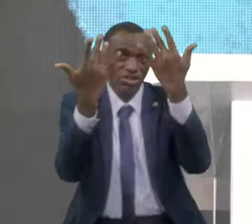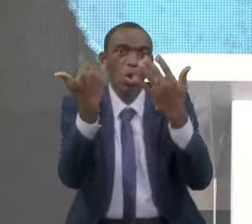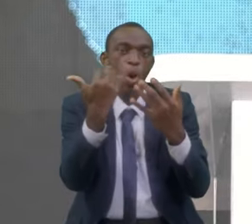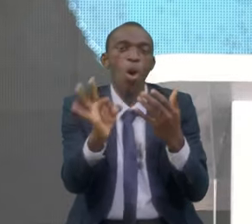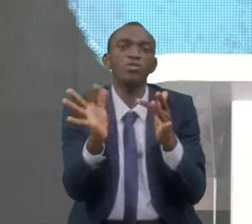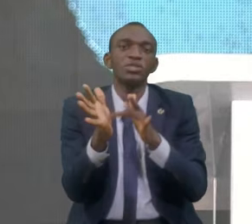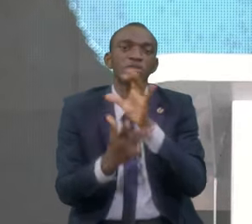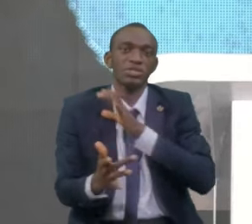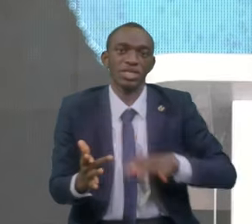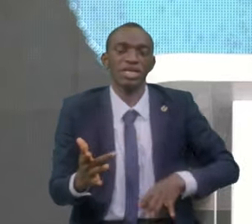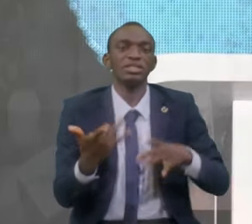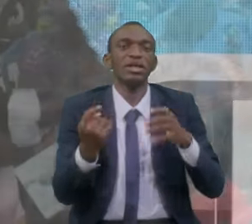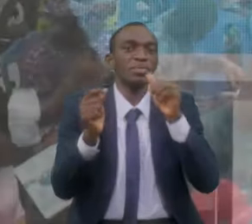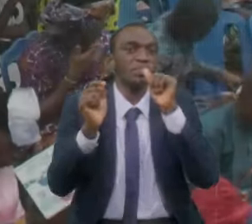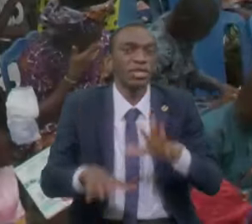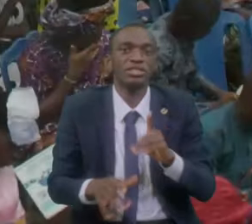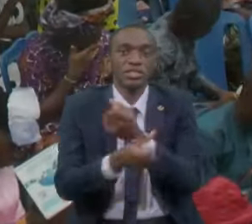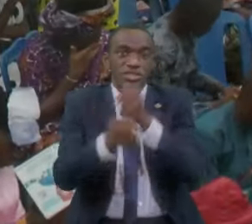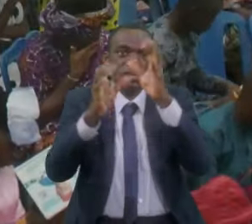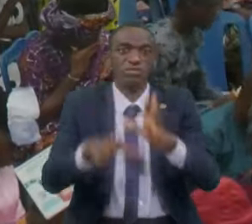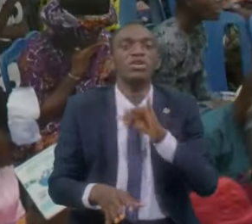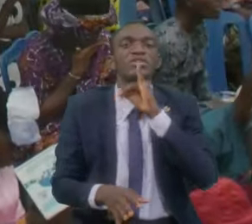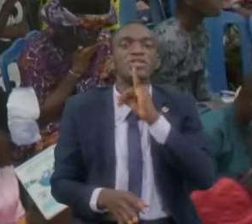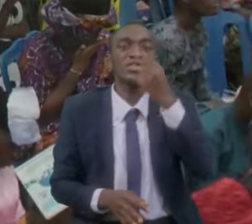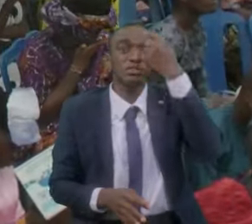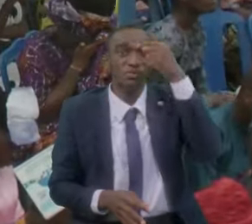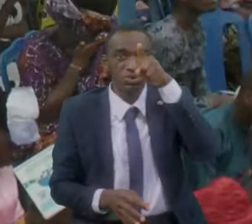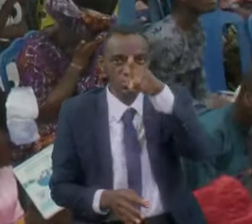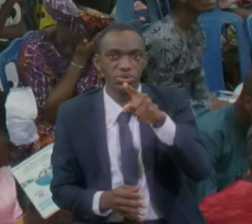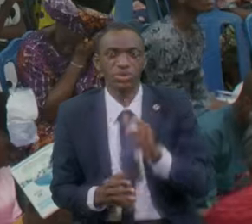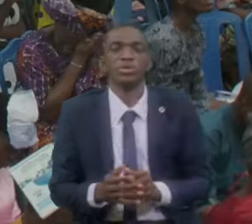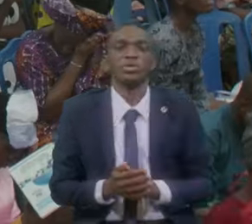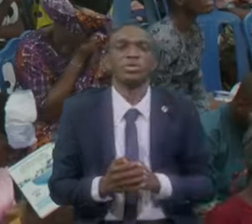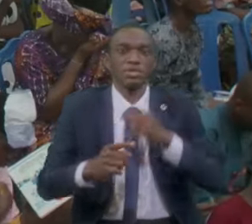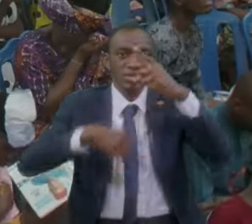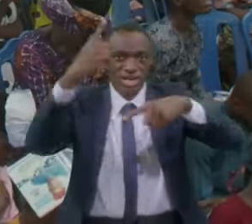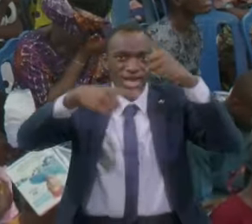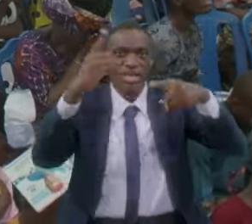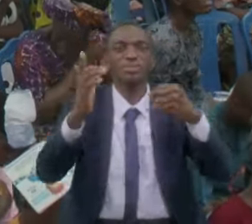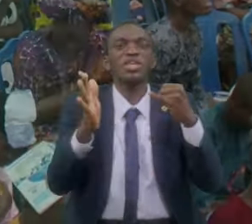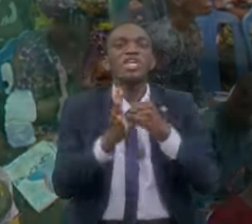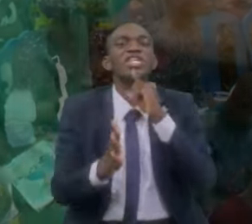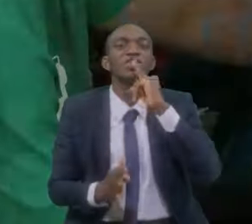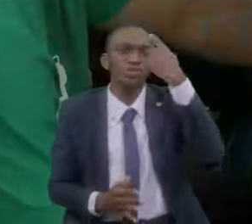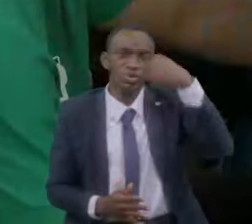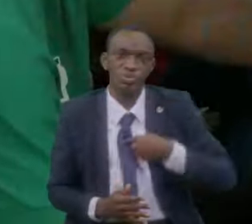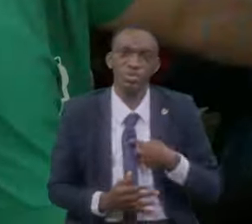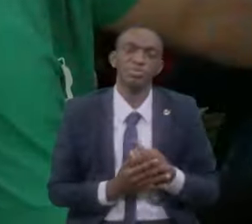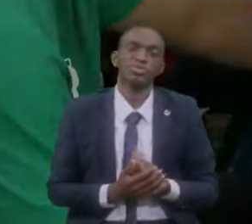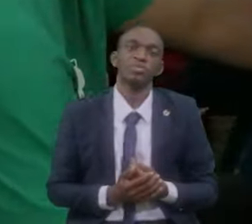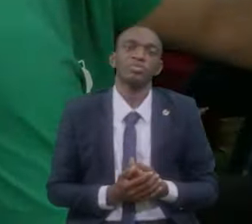Savior is for you. It's for me. It's for me. You